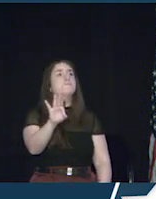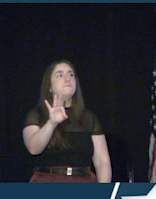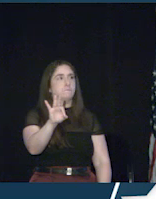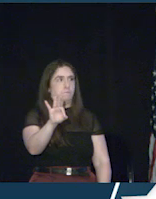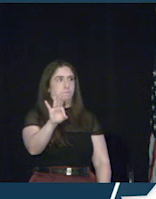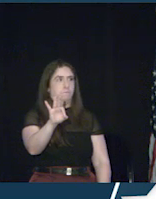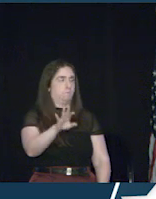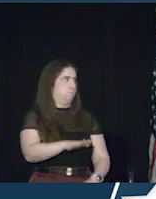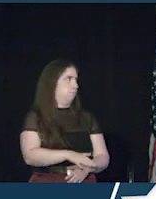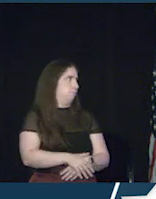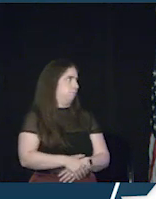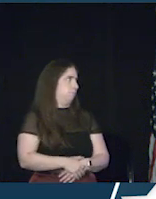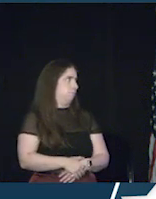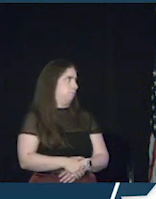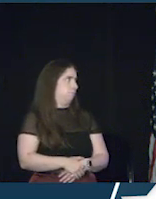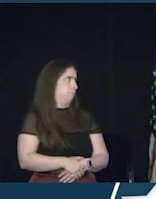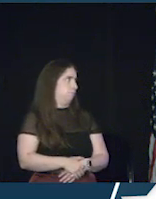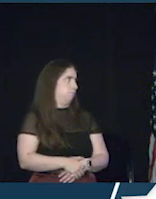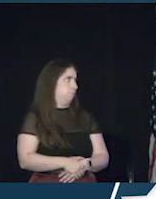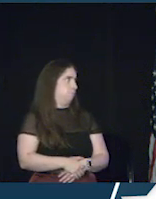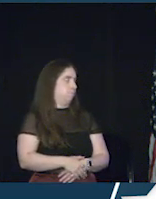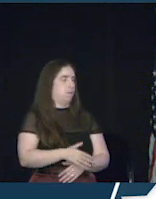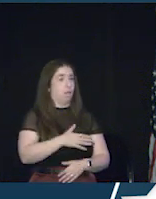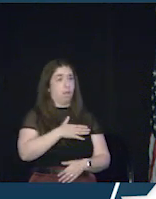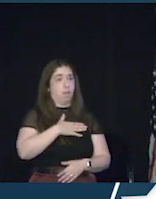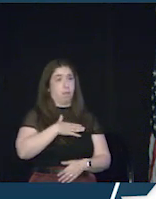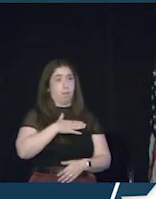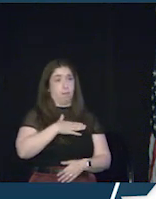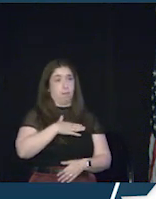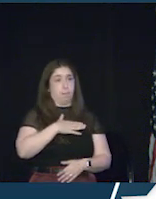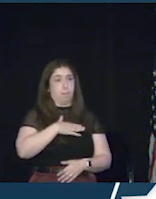And for my dancing with